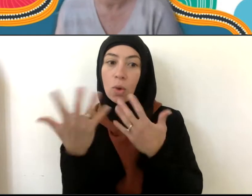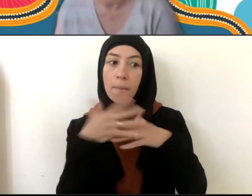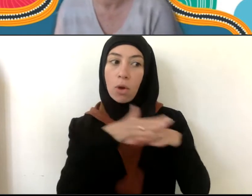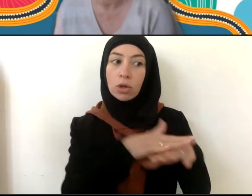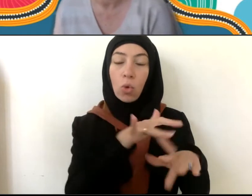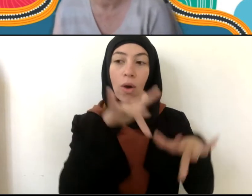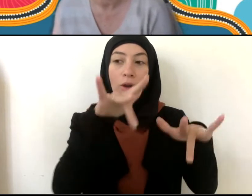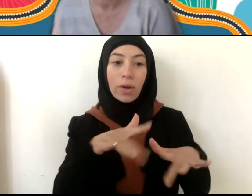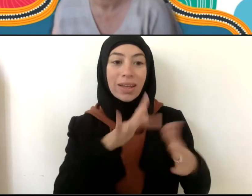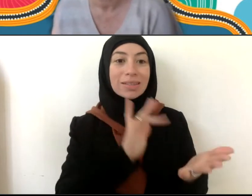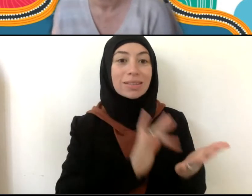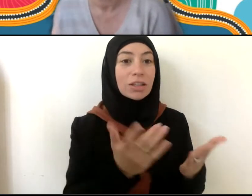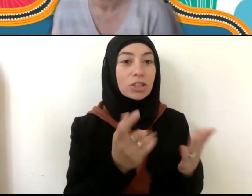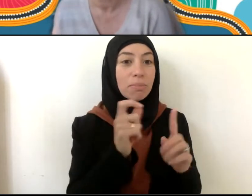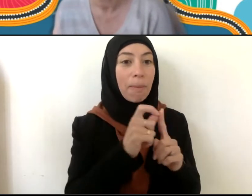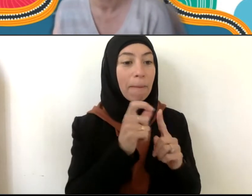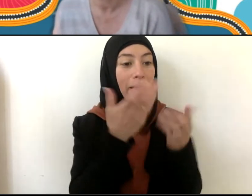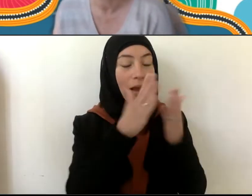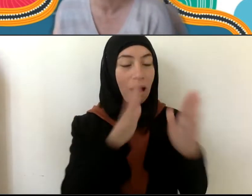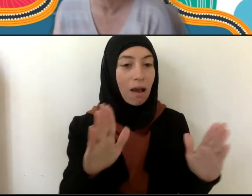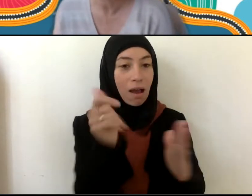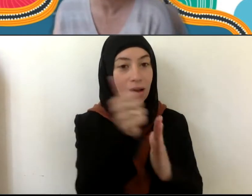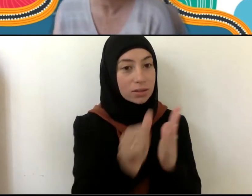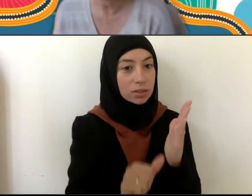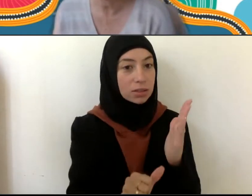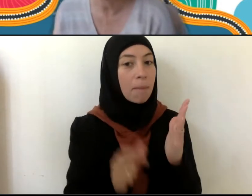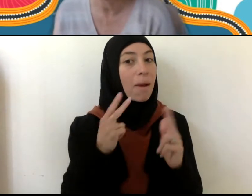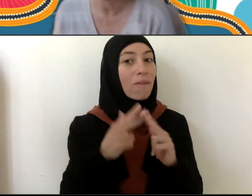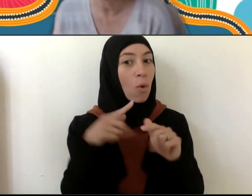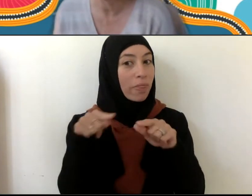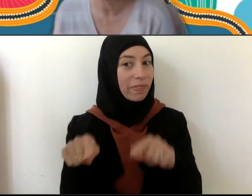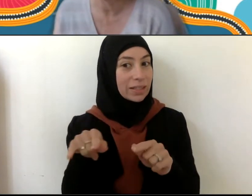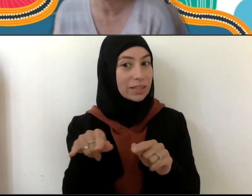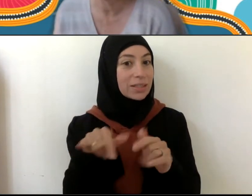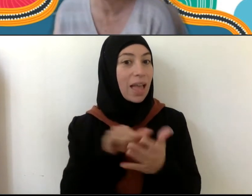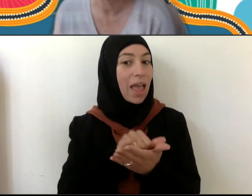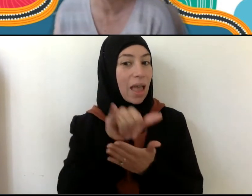art before. We are not doing that for this airport line.